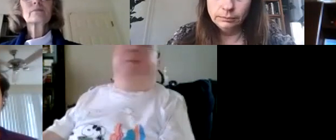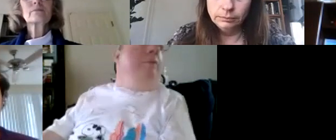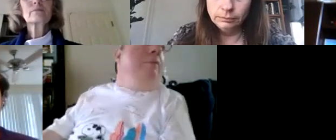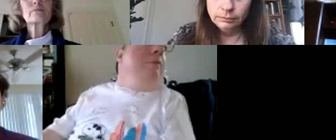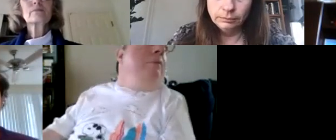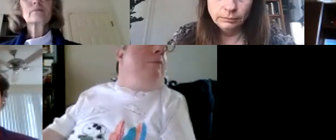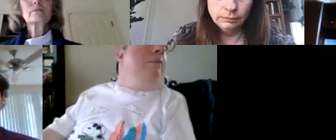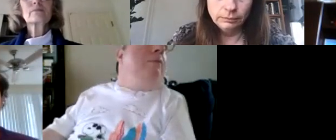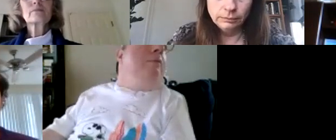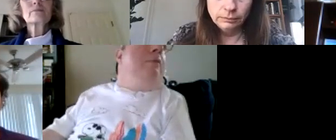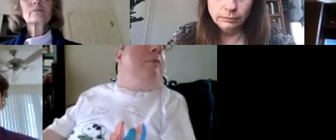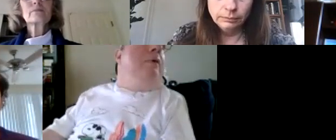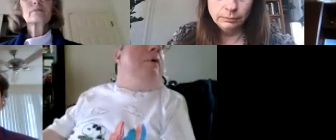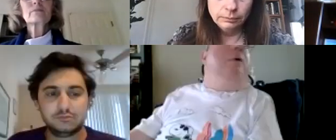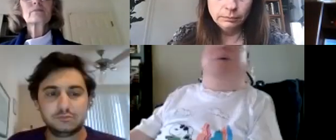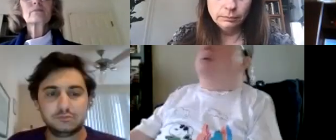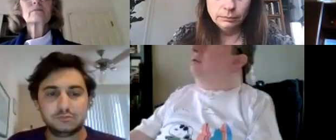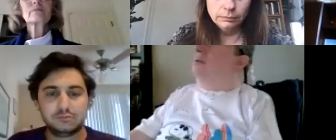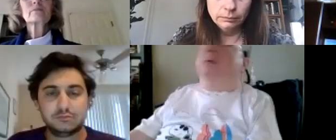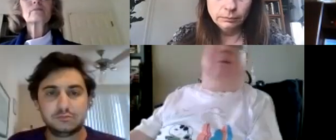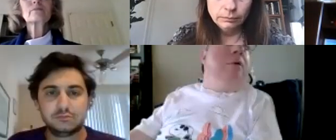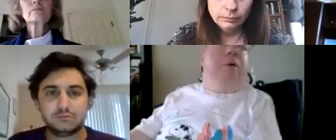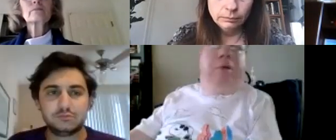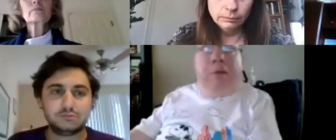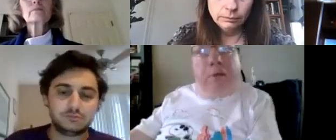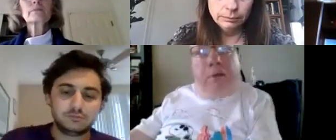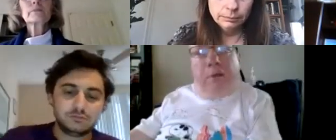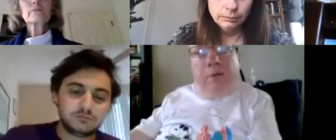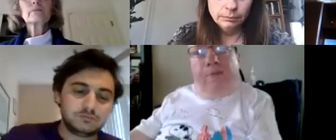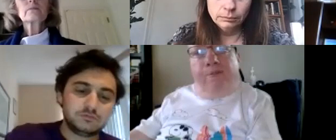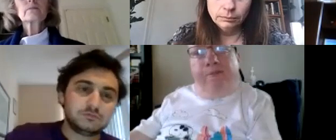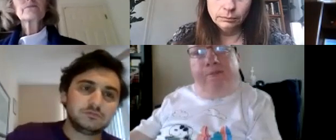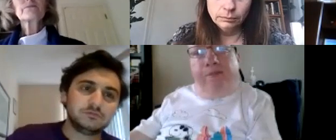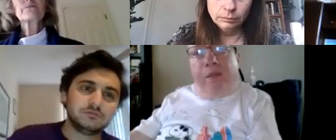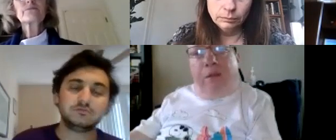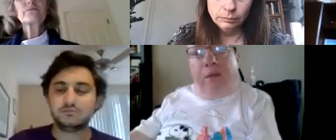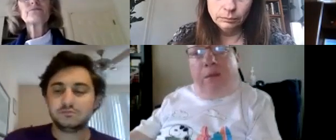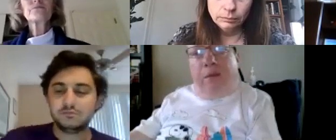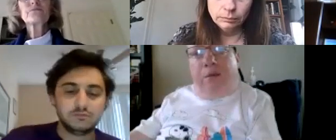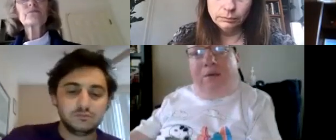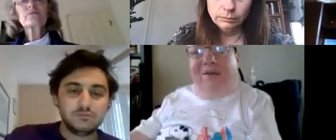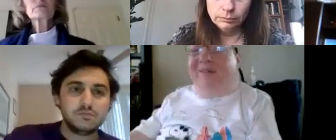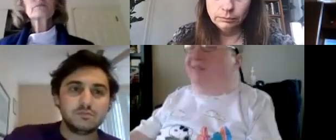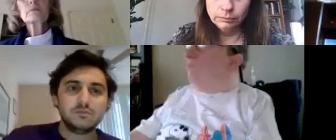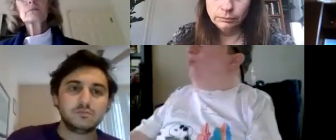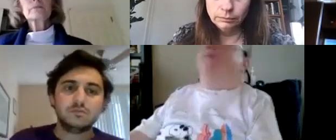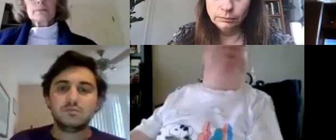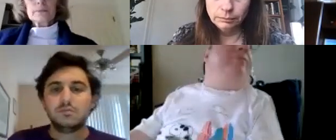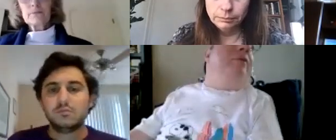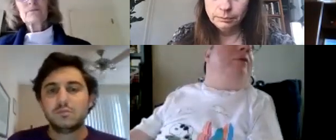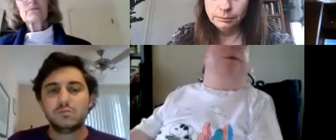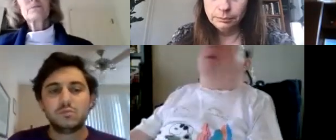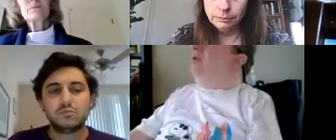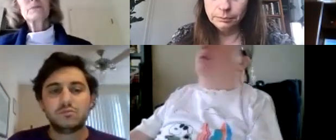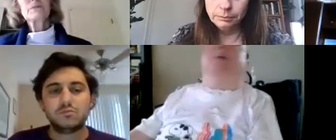our prioritized groups and not necessarily others just because they would like